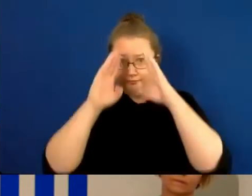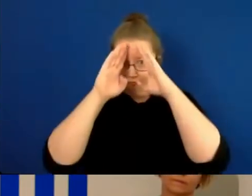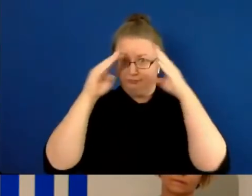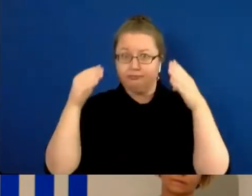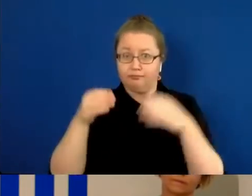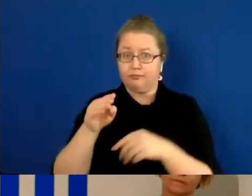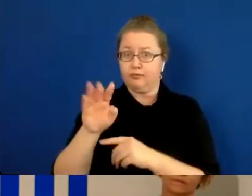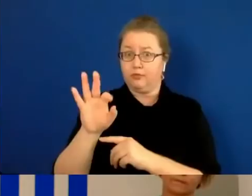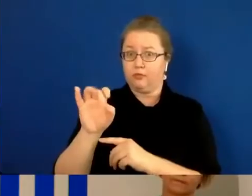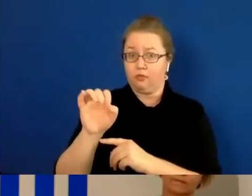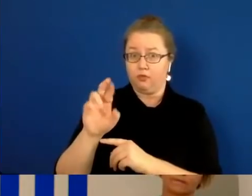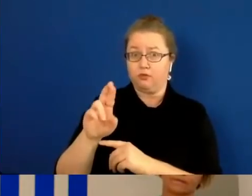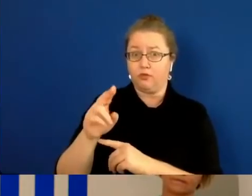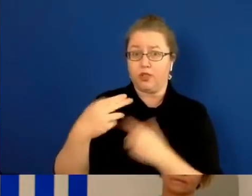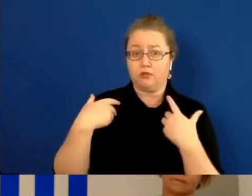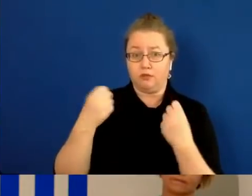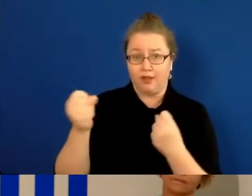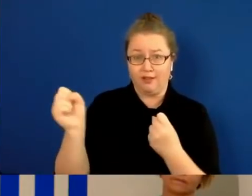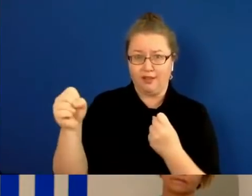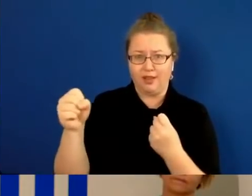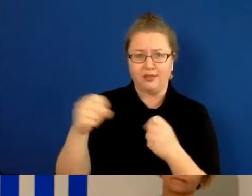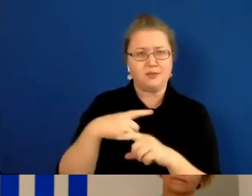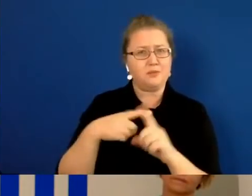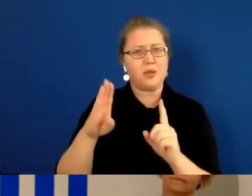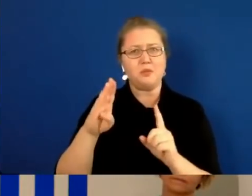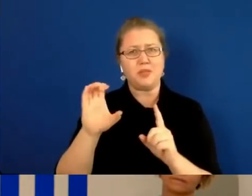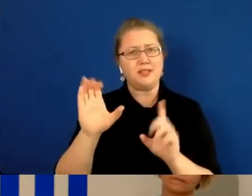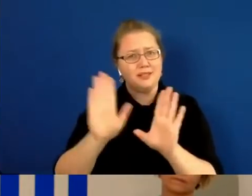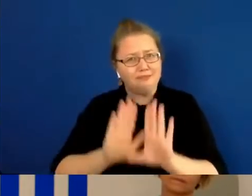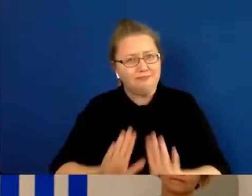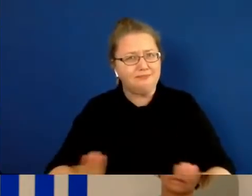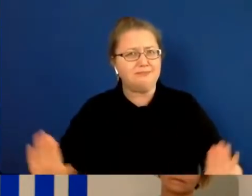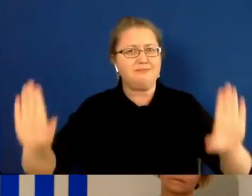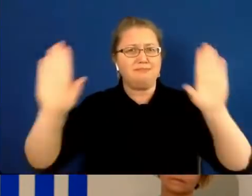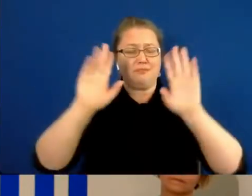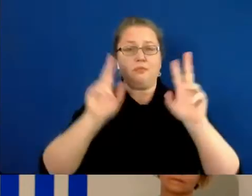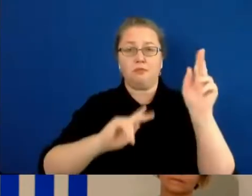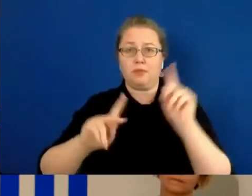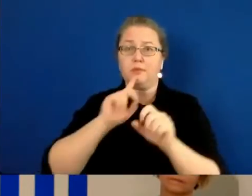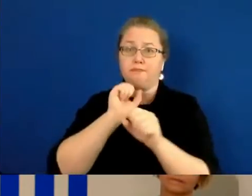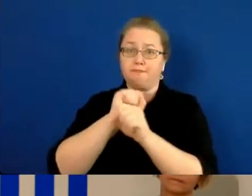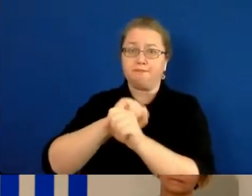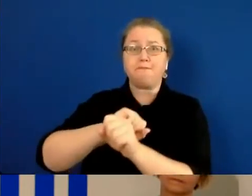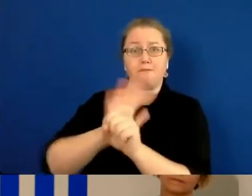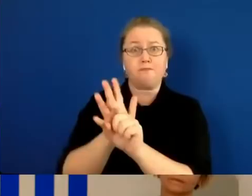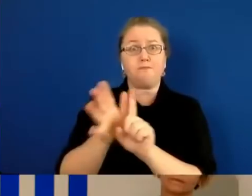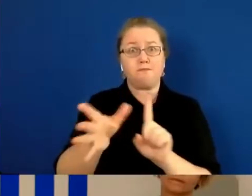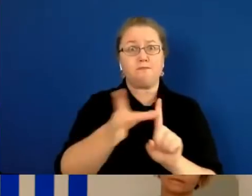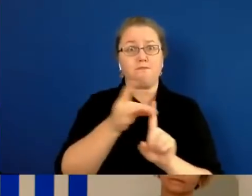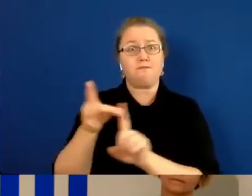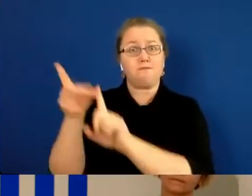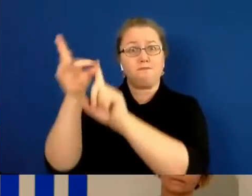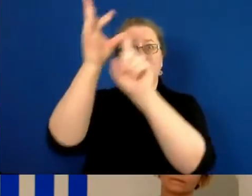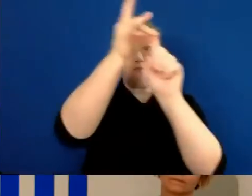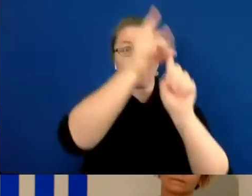thoughts. In British Columbia today, there are 86 people in hospital from COVID-19, 46 of them are in the Fraser